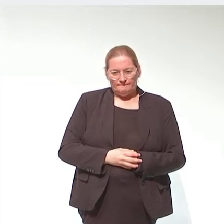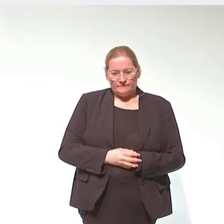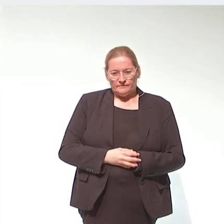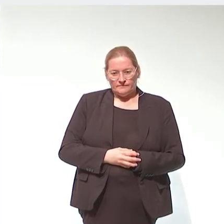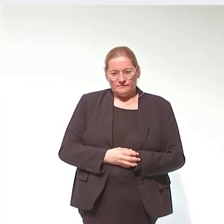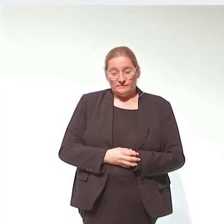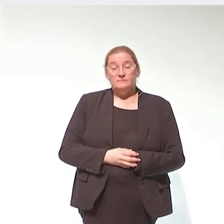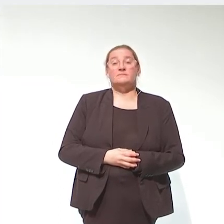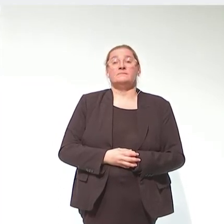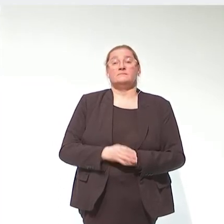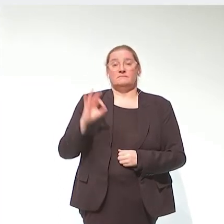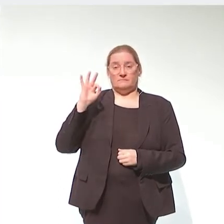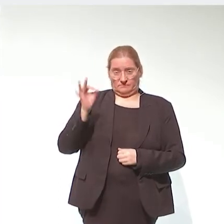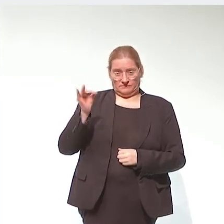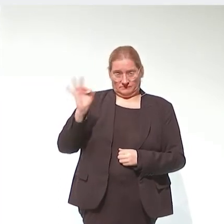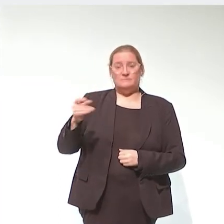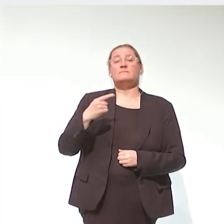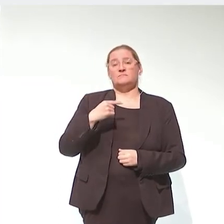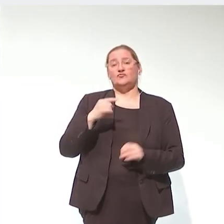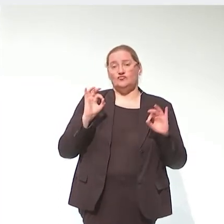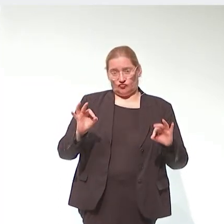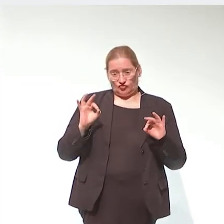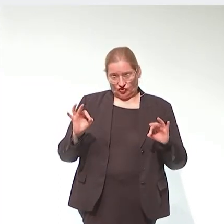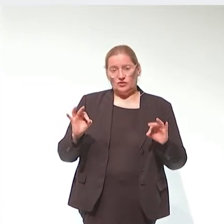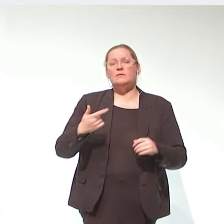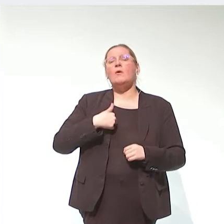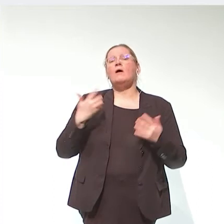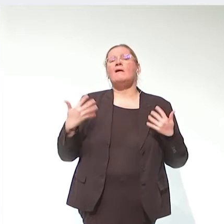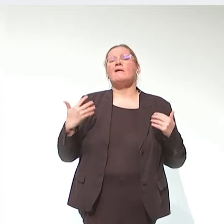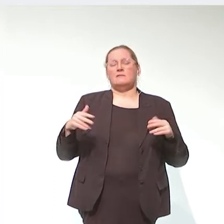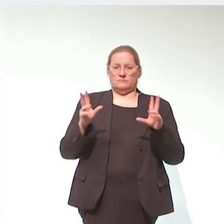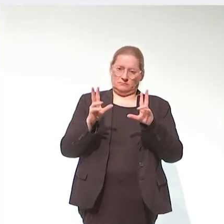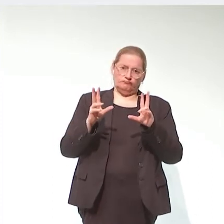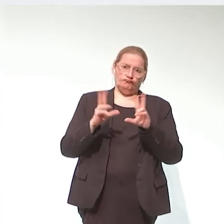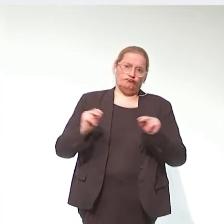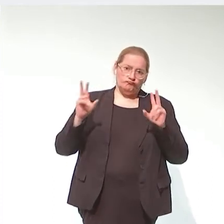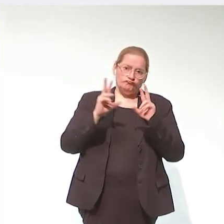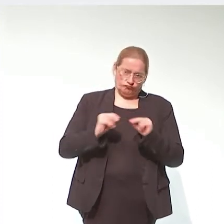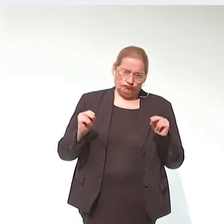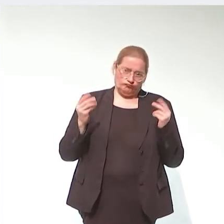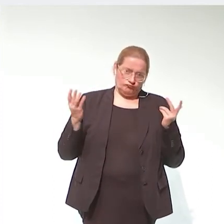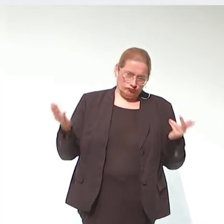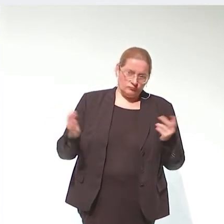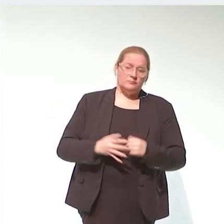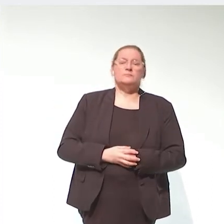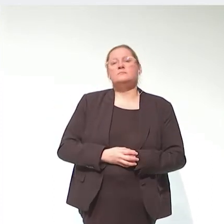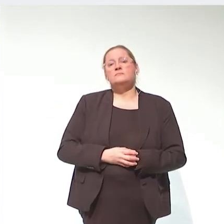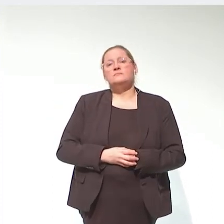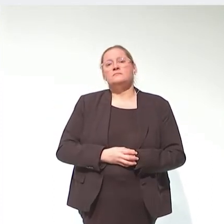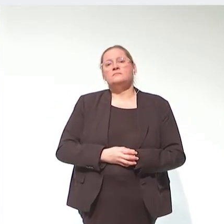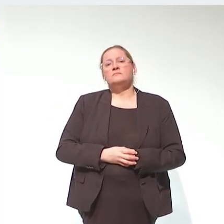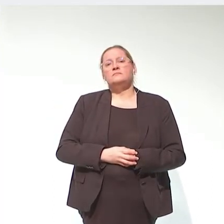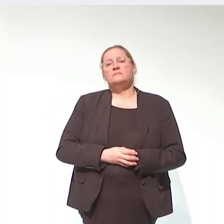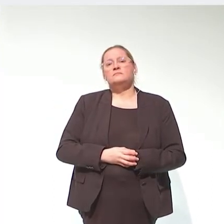Yes, as I mentioned before, what we have all implemented, I would like to tell